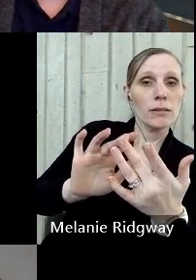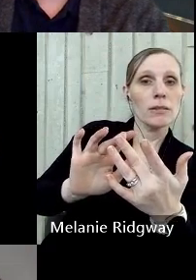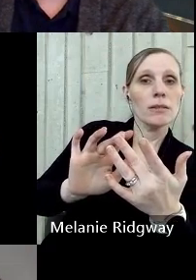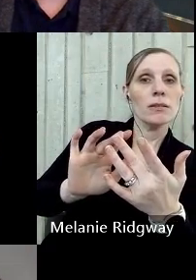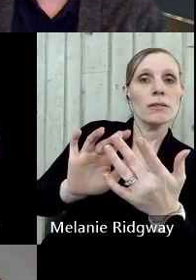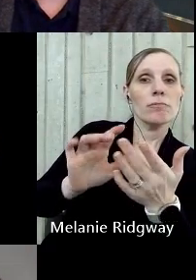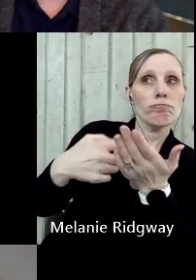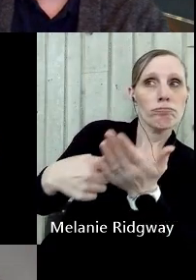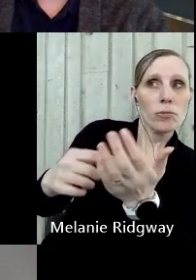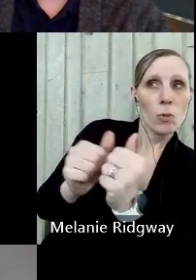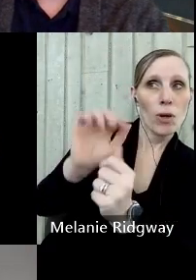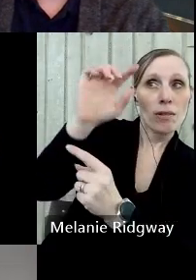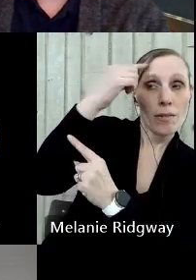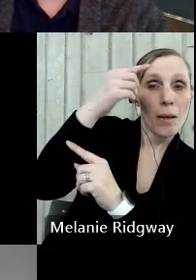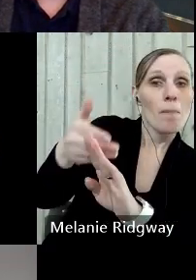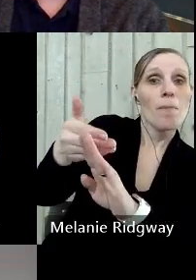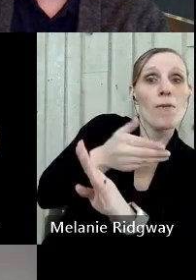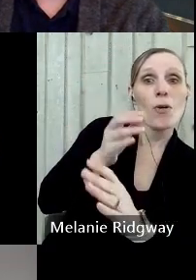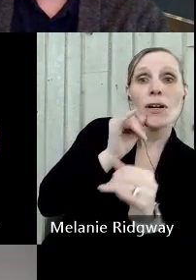job?